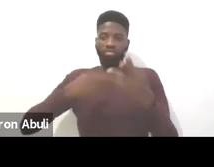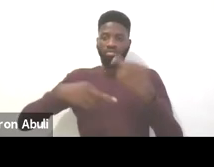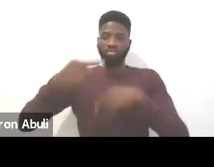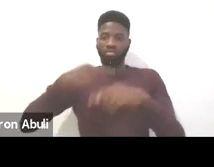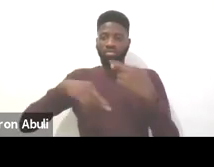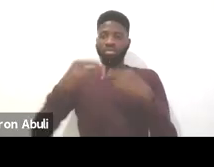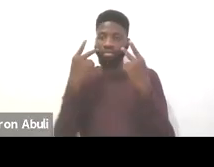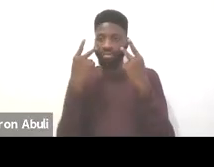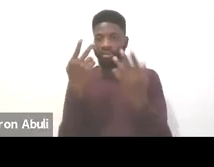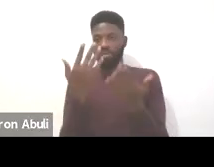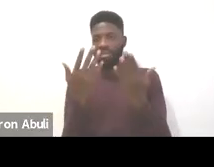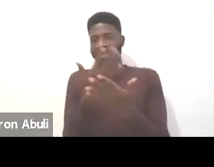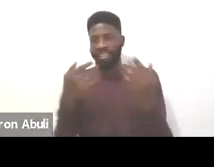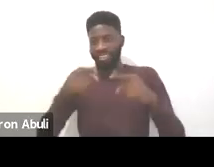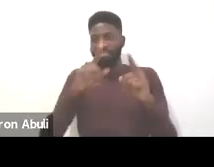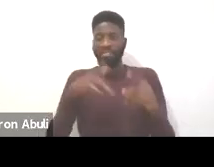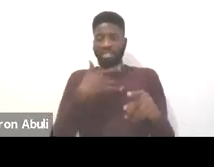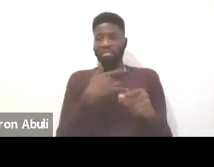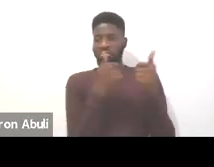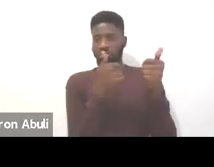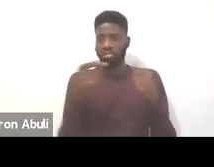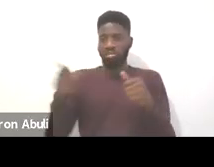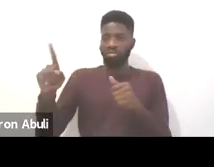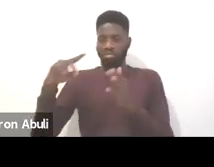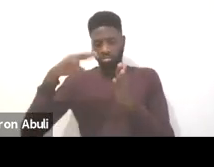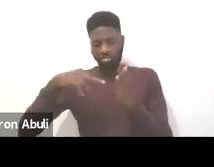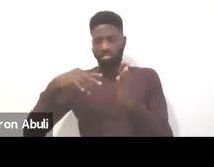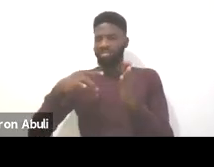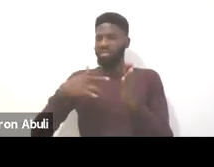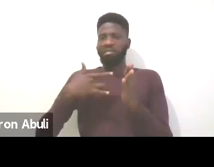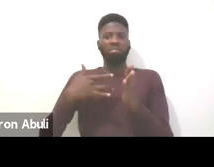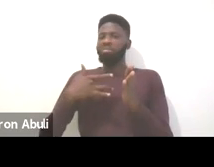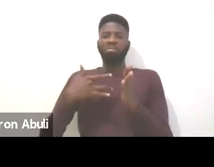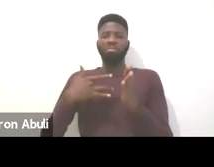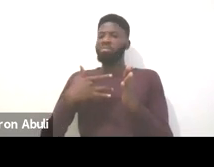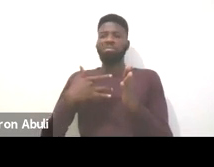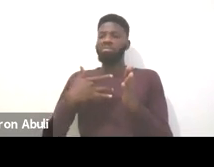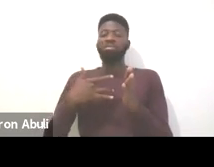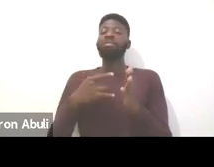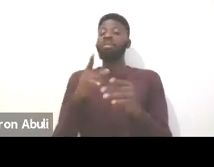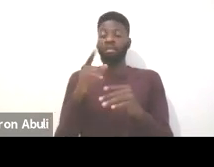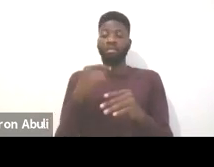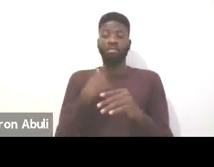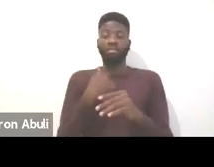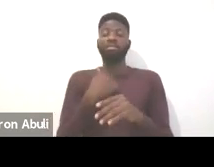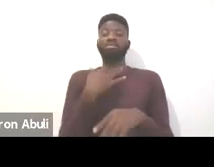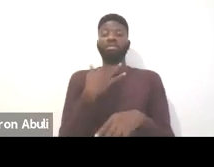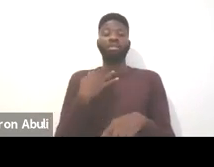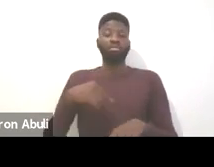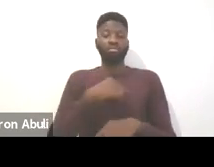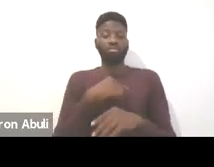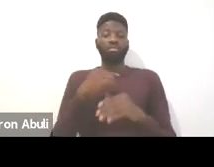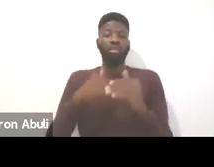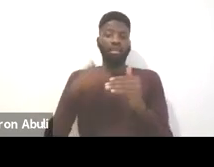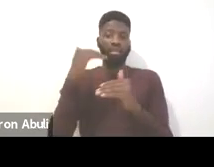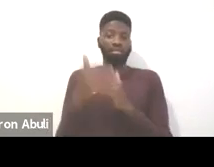you think make sense to you. They might not be appealing to someone else. So I'll have us look at the